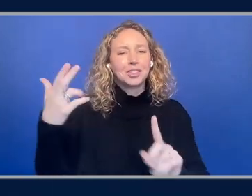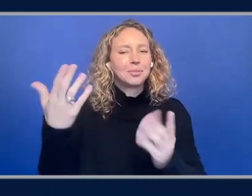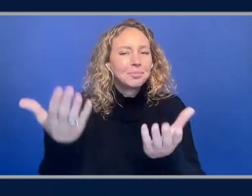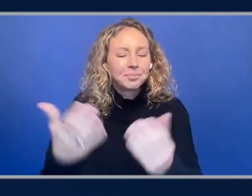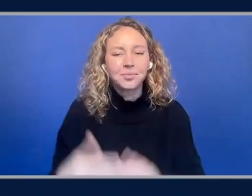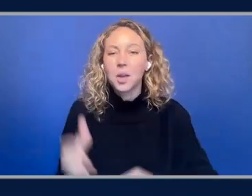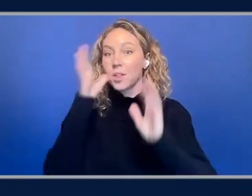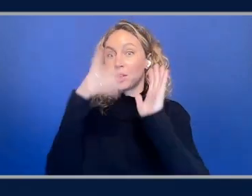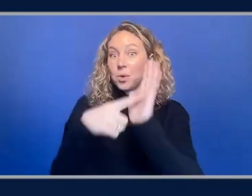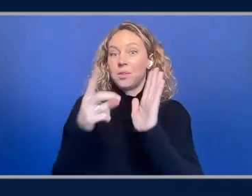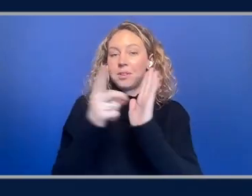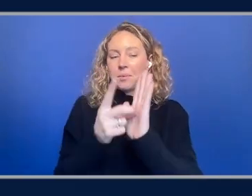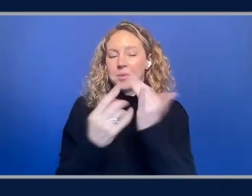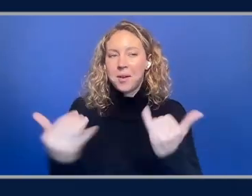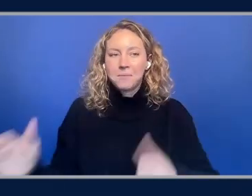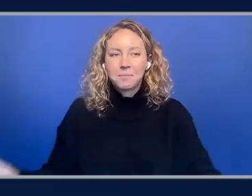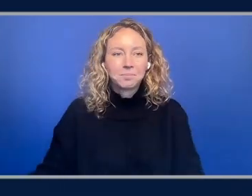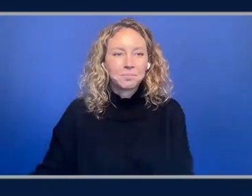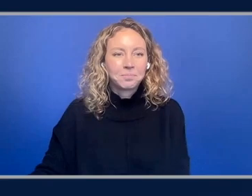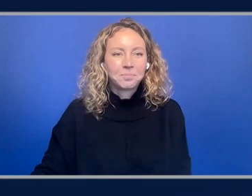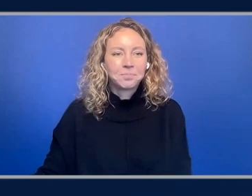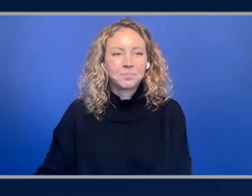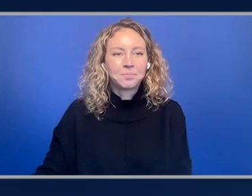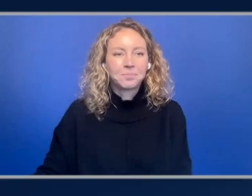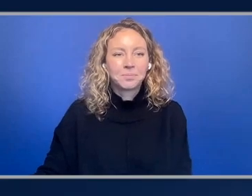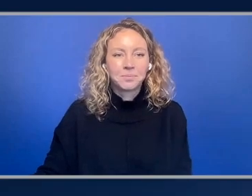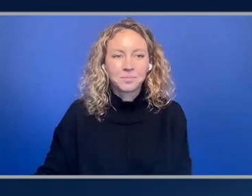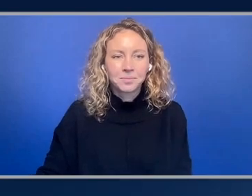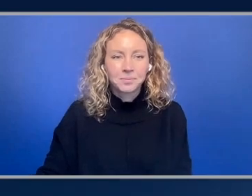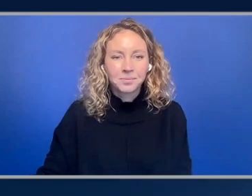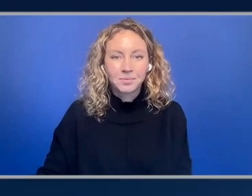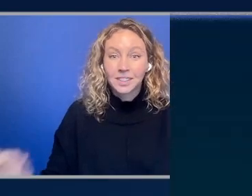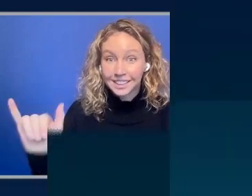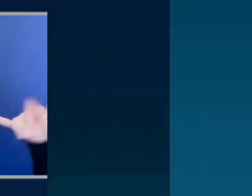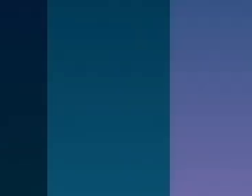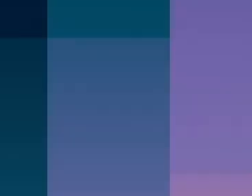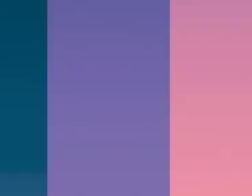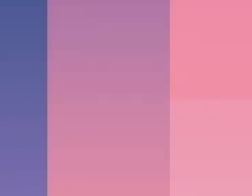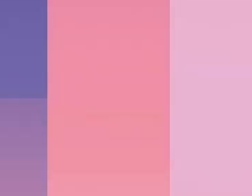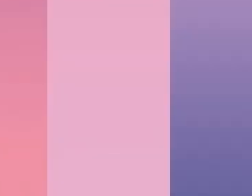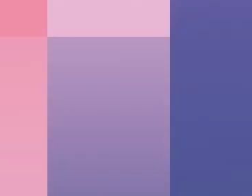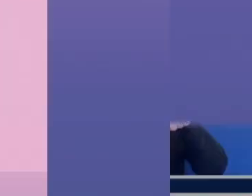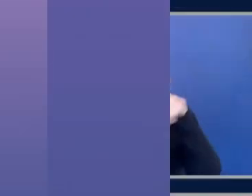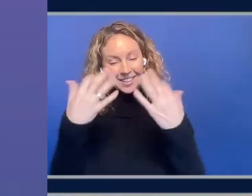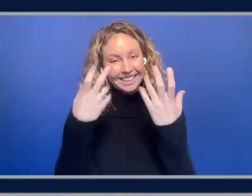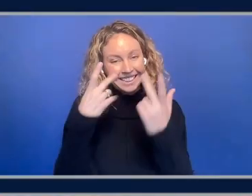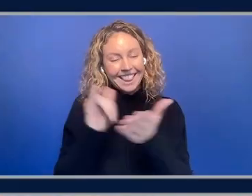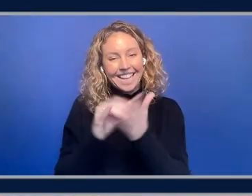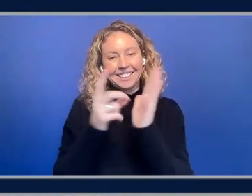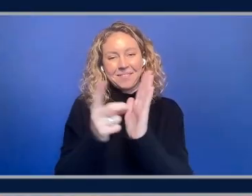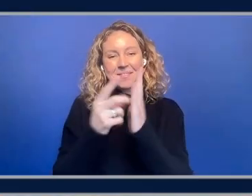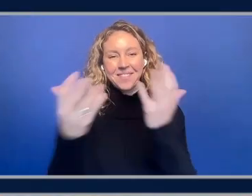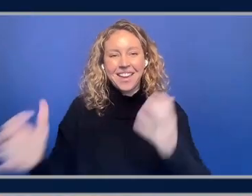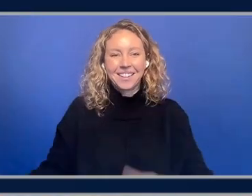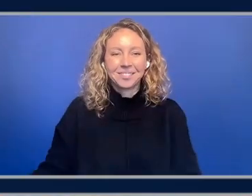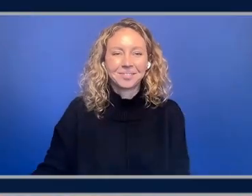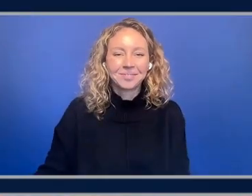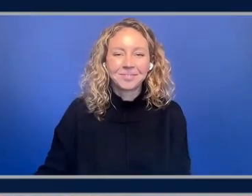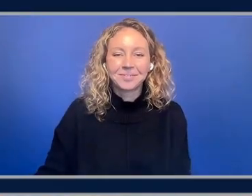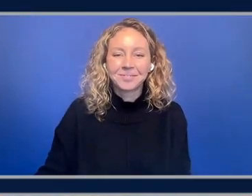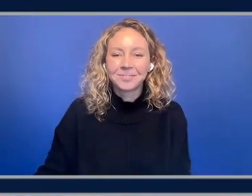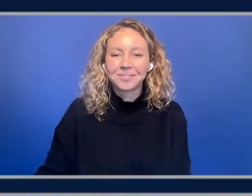right? Is that what you meant? Yeah. You wanted to see the demo? I want to see the demo. I want to see the Just demo. making sure.